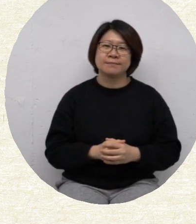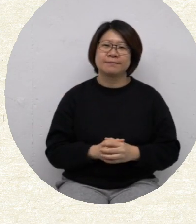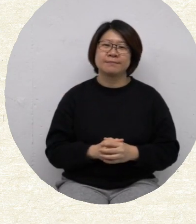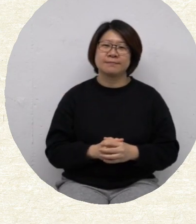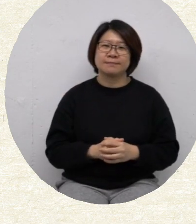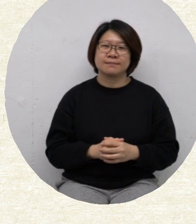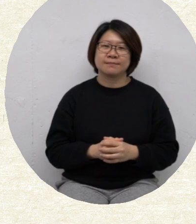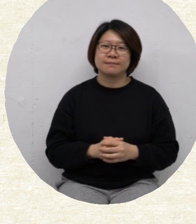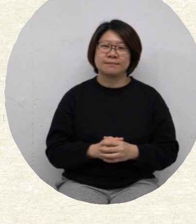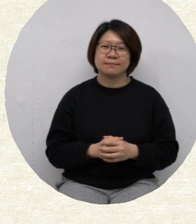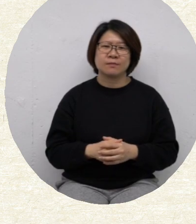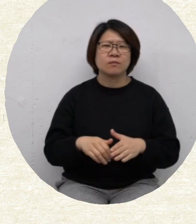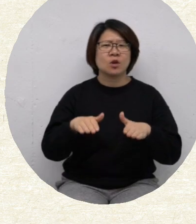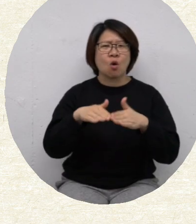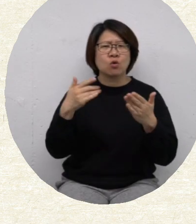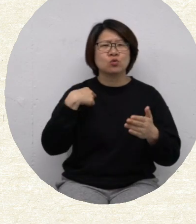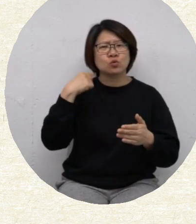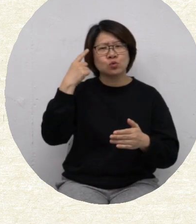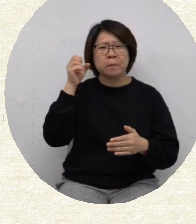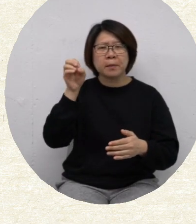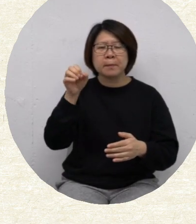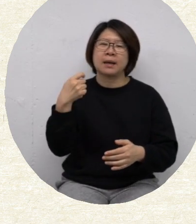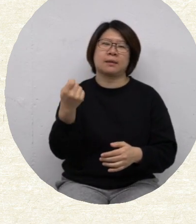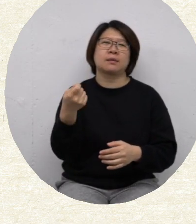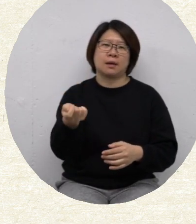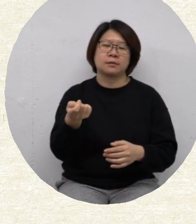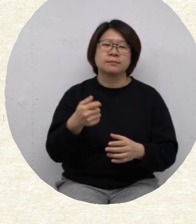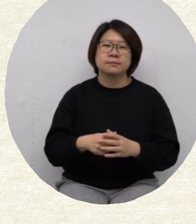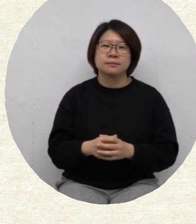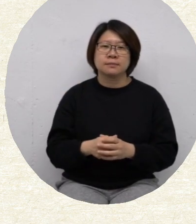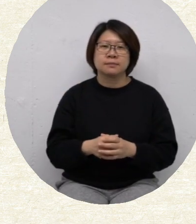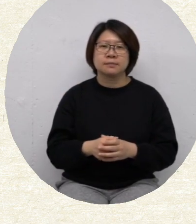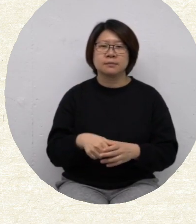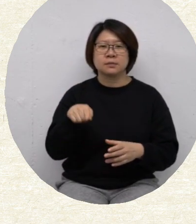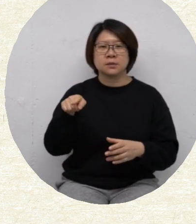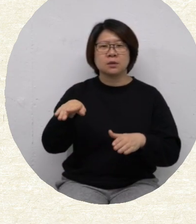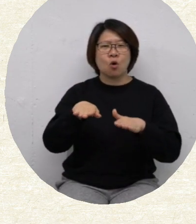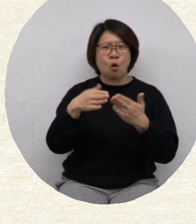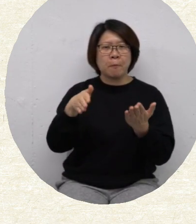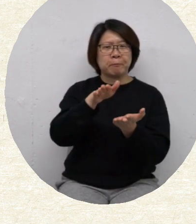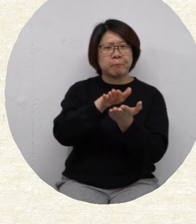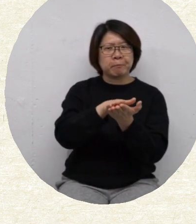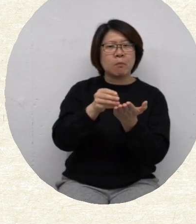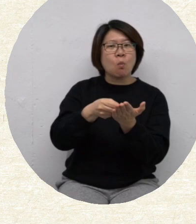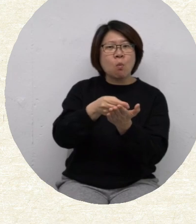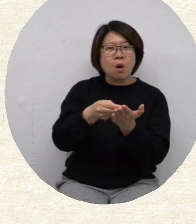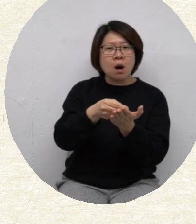I'll end the talk by showing you some images of my works in this exhibition.